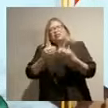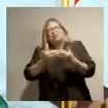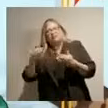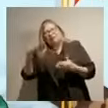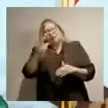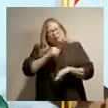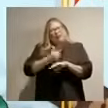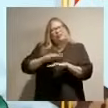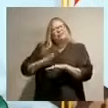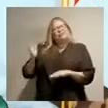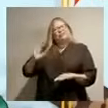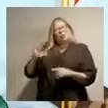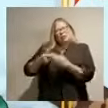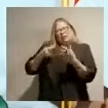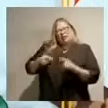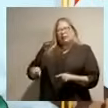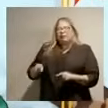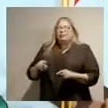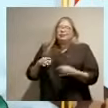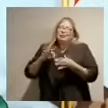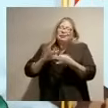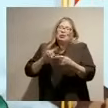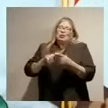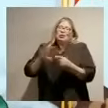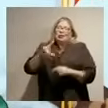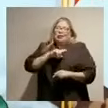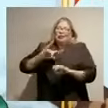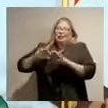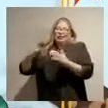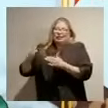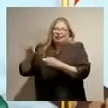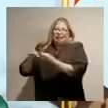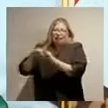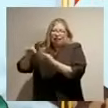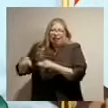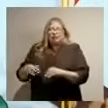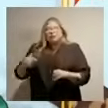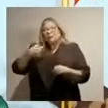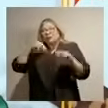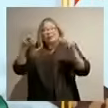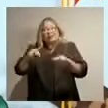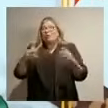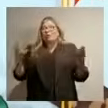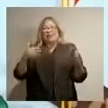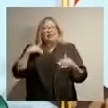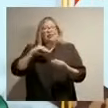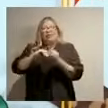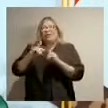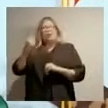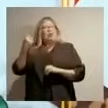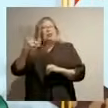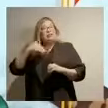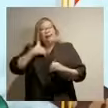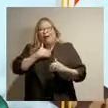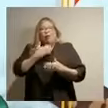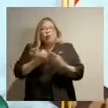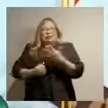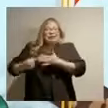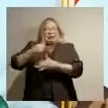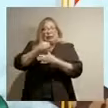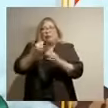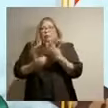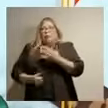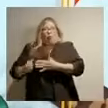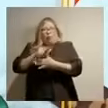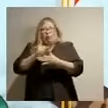the legislature as it relates to these delays. What are our top priorities if and when the resources avail themselves? And so we'll